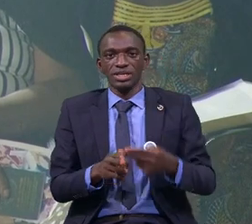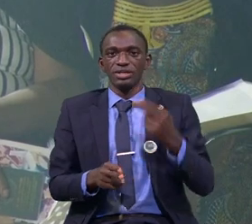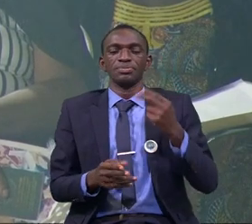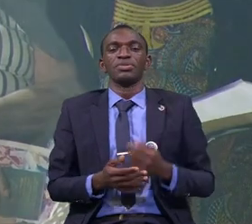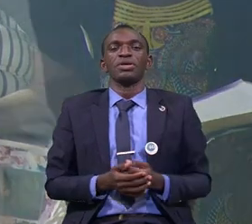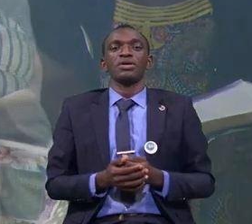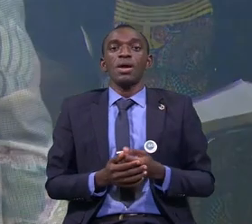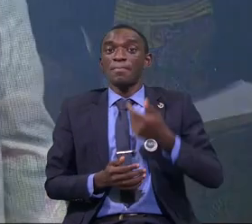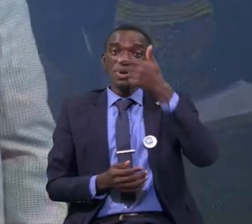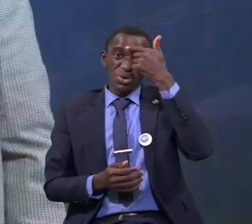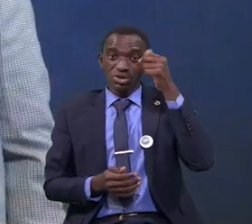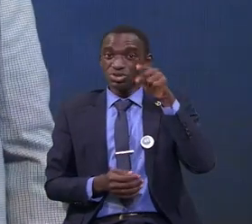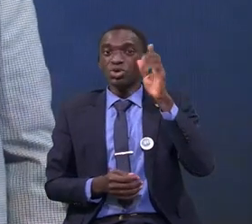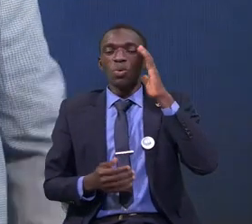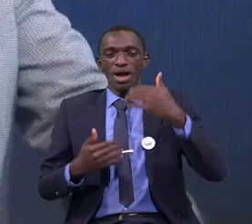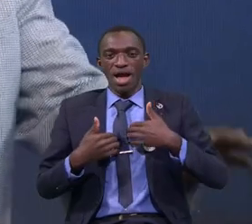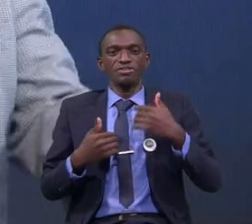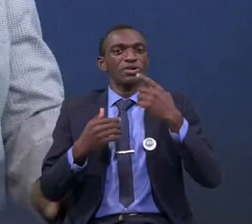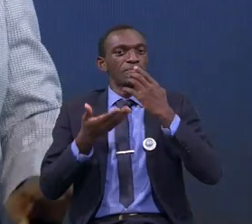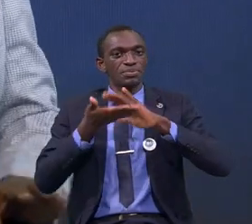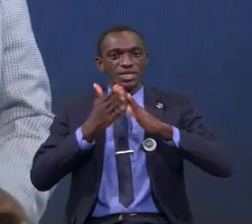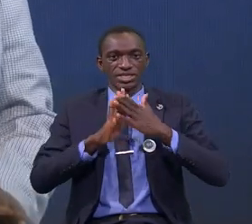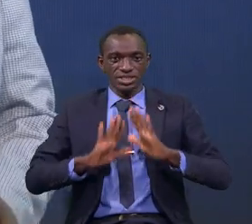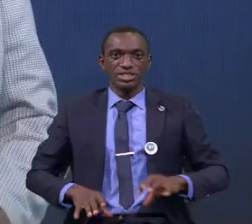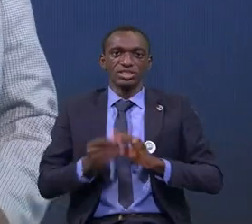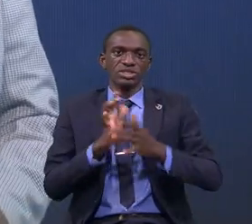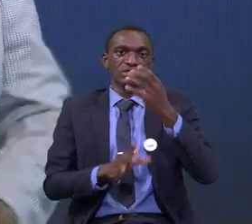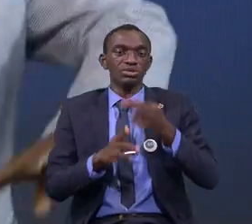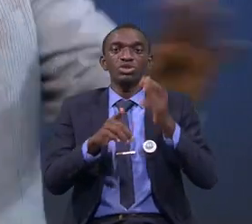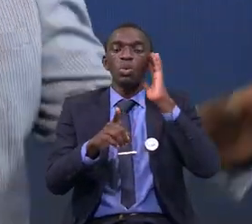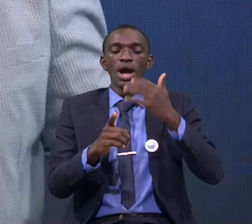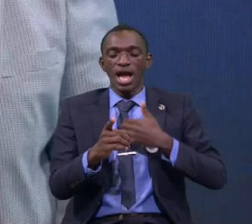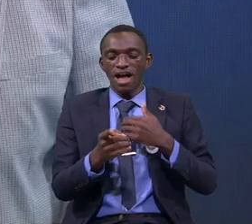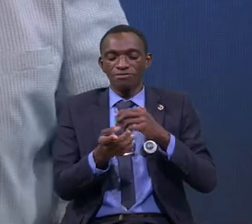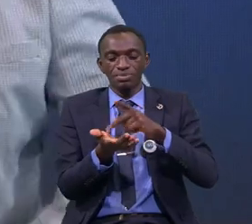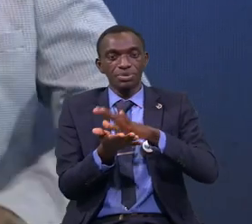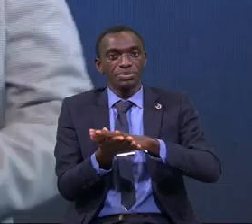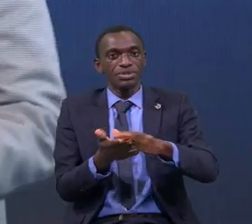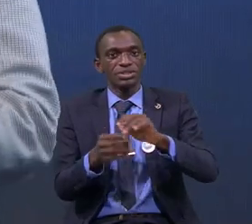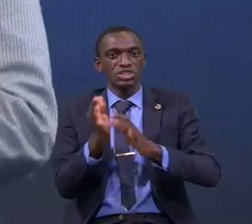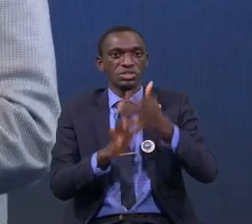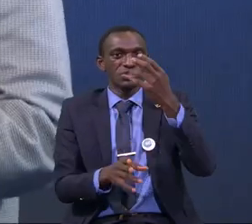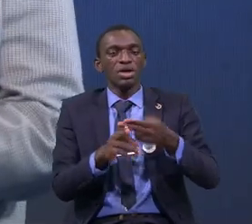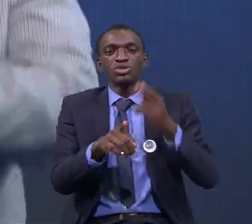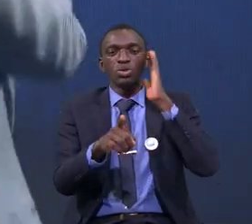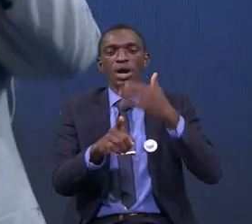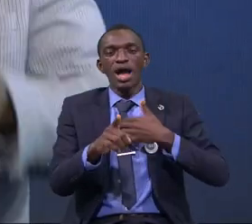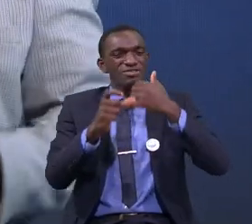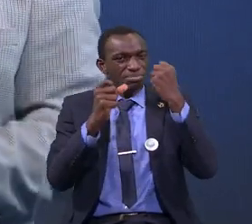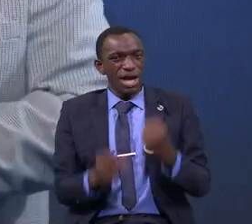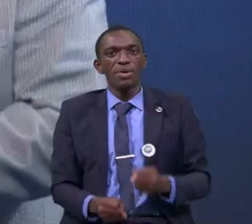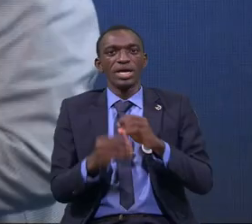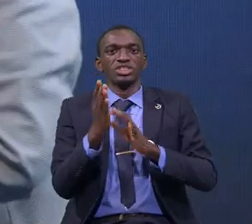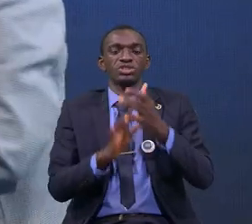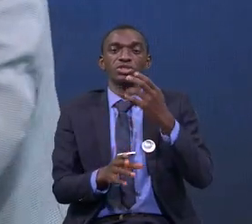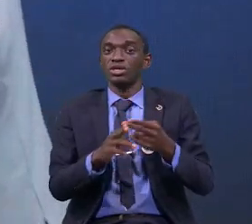Because you are going to have peace. You are going to have purity. You are going to have power. You know, when we